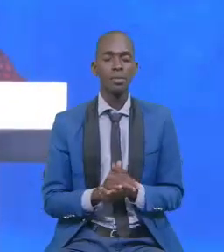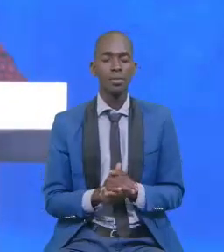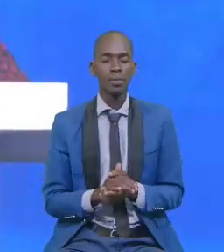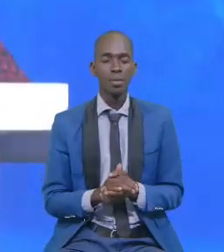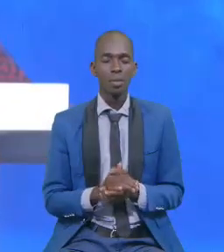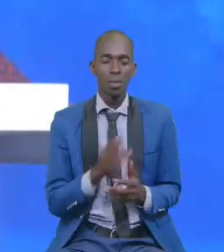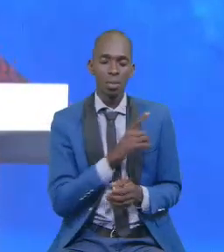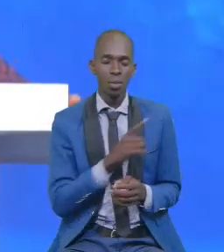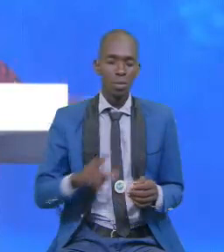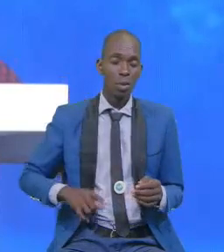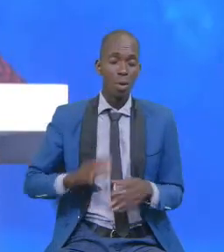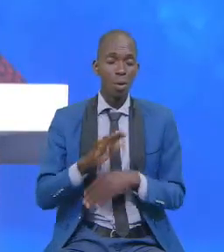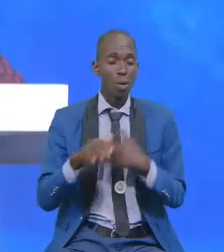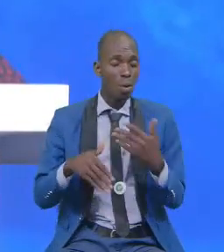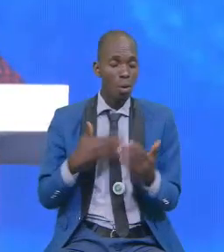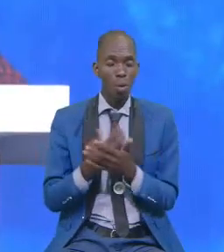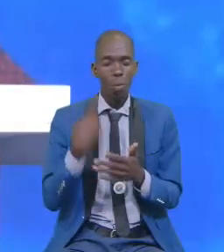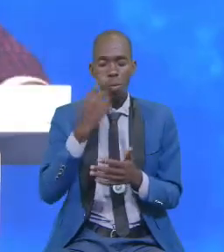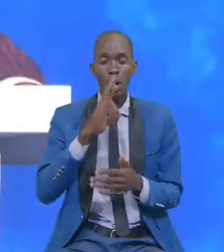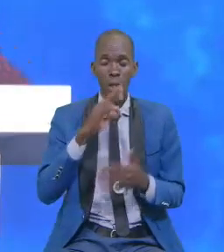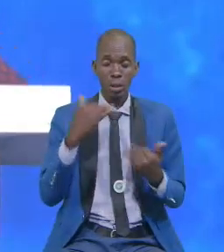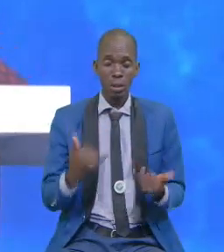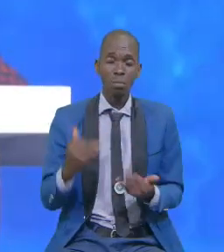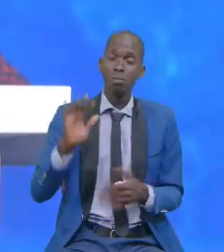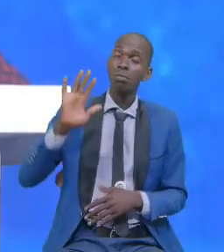Lord, all these who are raising up their hands, who are standing